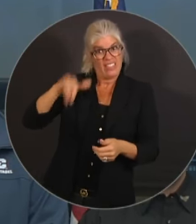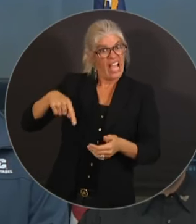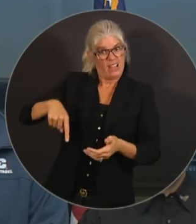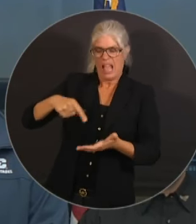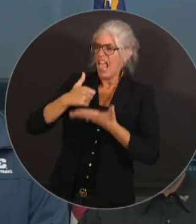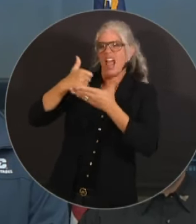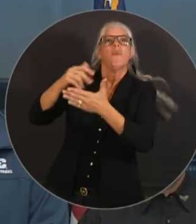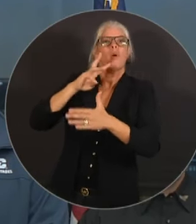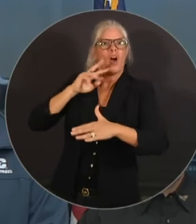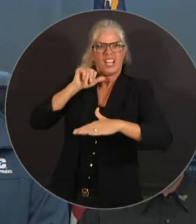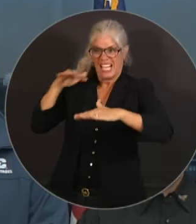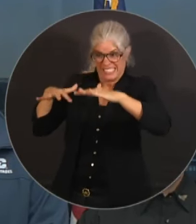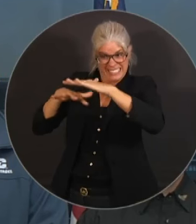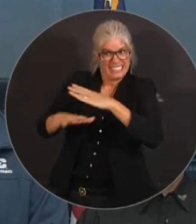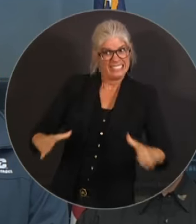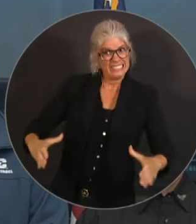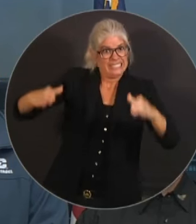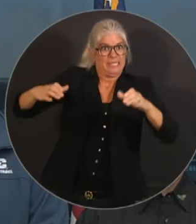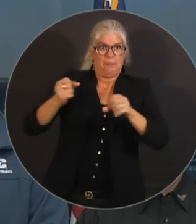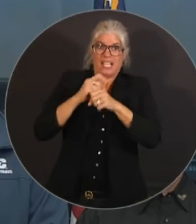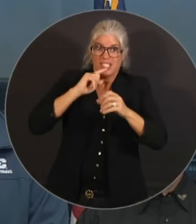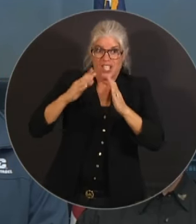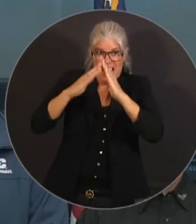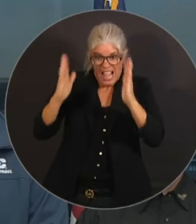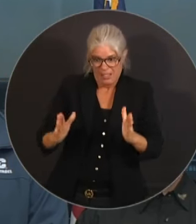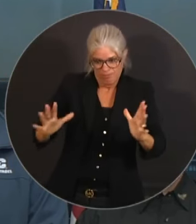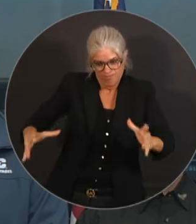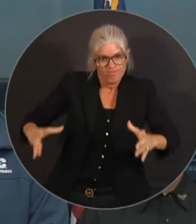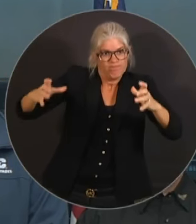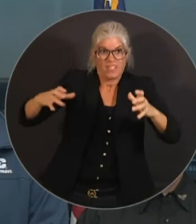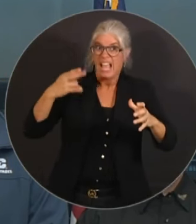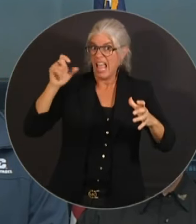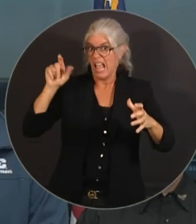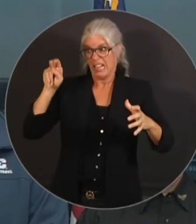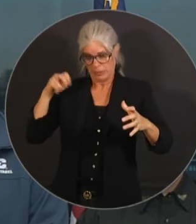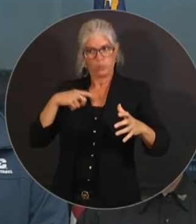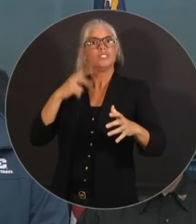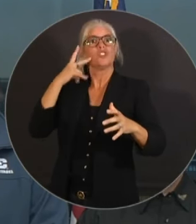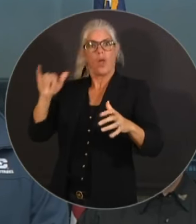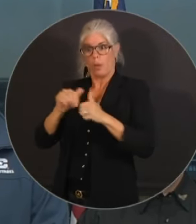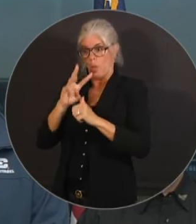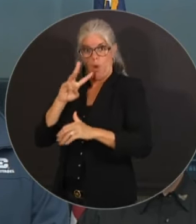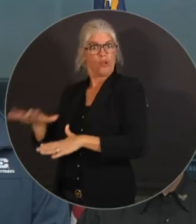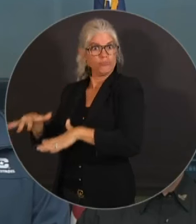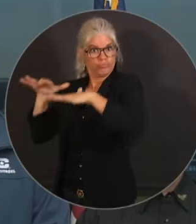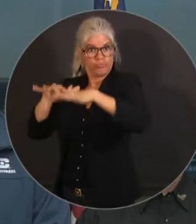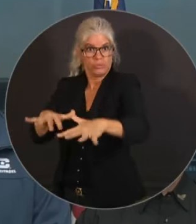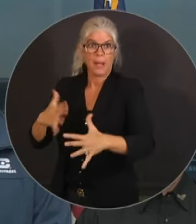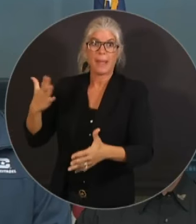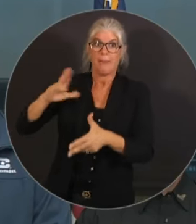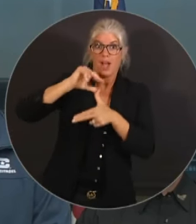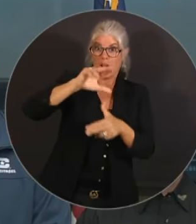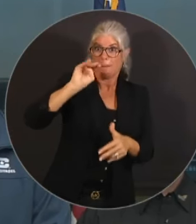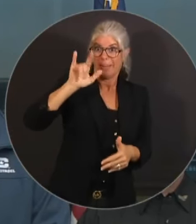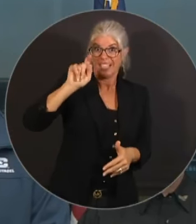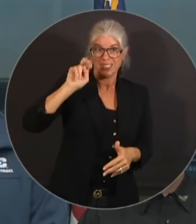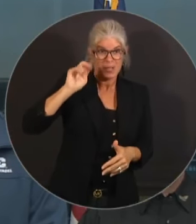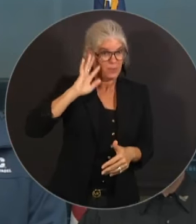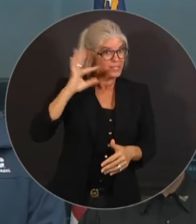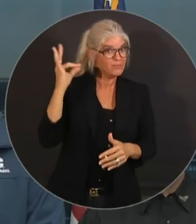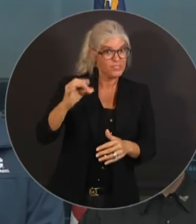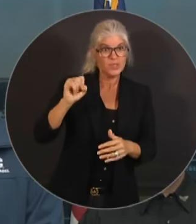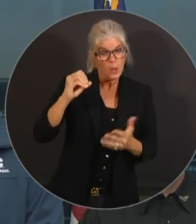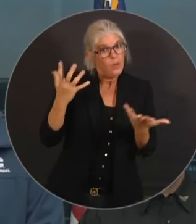Hurricane Helene, and I think that they'll be helpful in the surge with this upcoming Hurricane Milton. And then what it could do